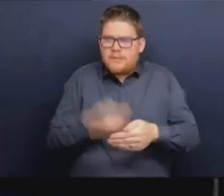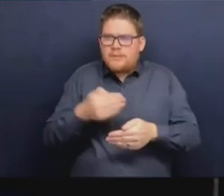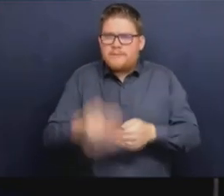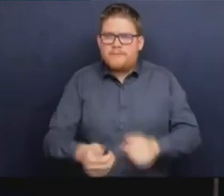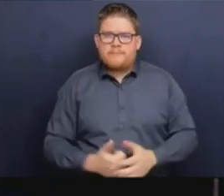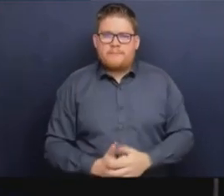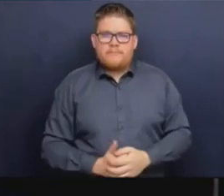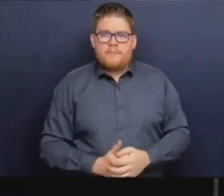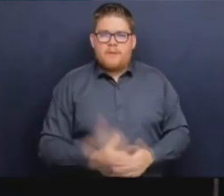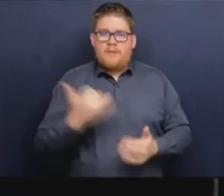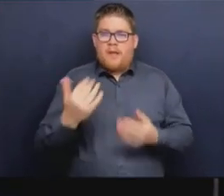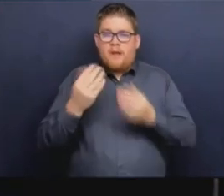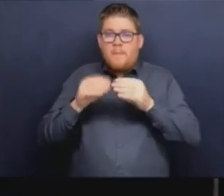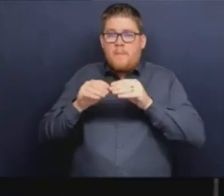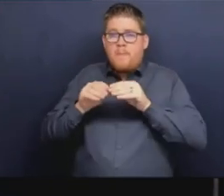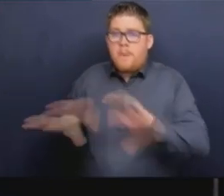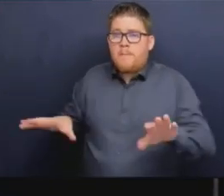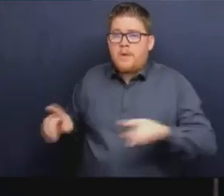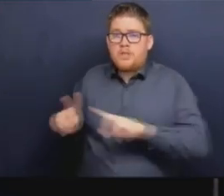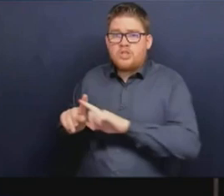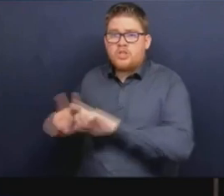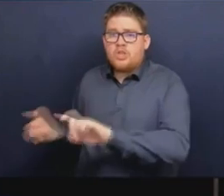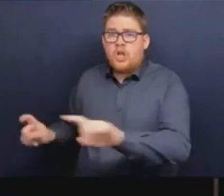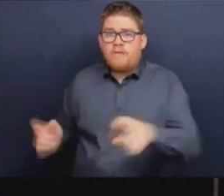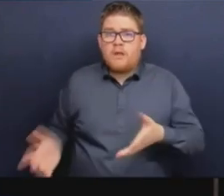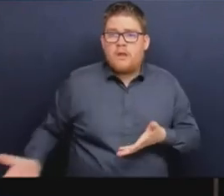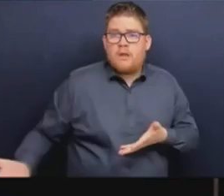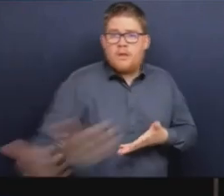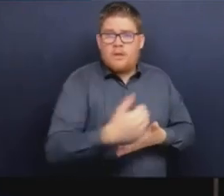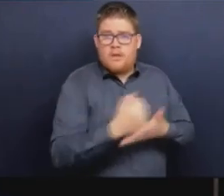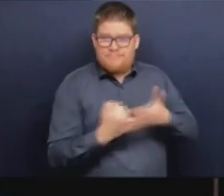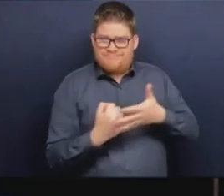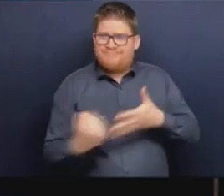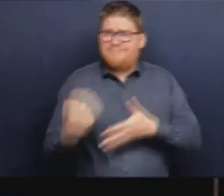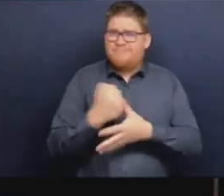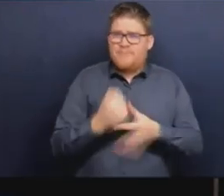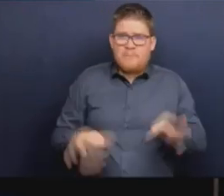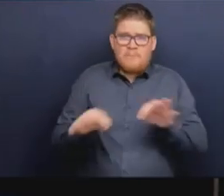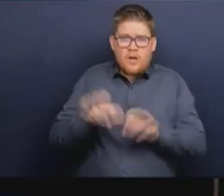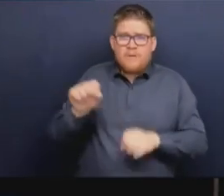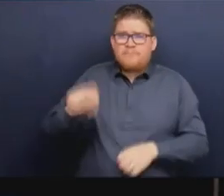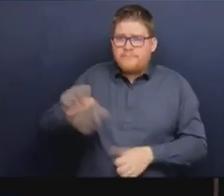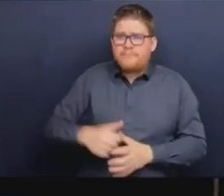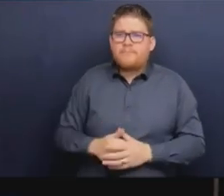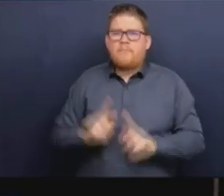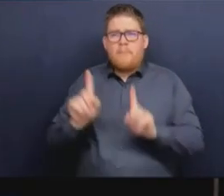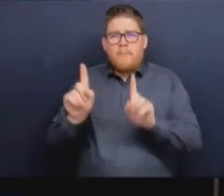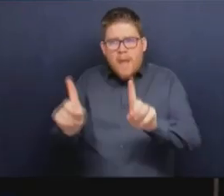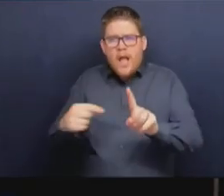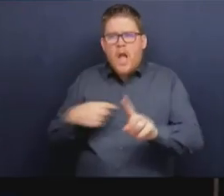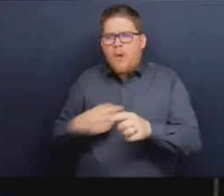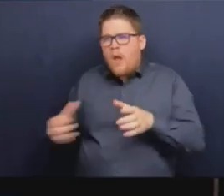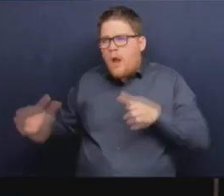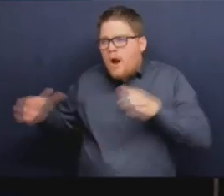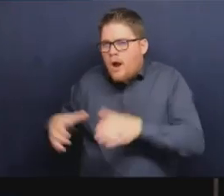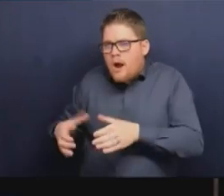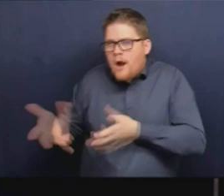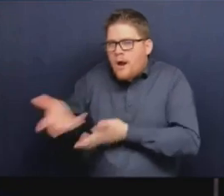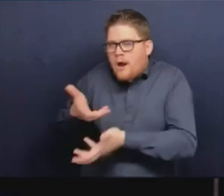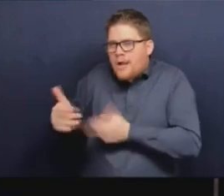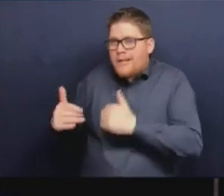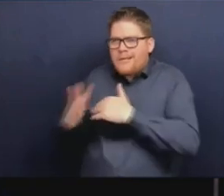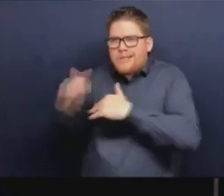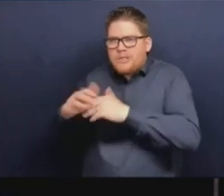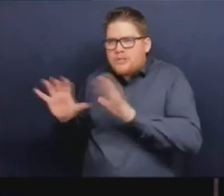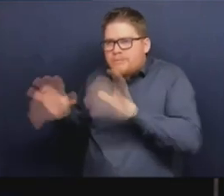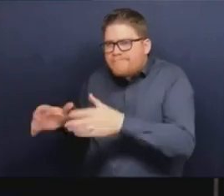to the population, but we will be consulting with the indigenous and racialized communities and partner with them to reach out to the most marginalized and